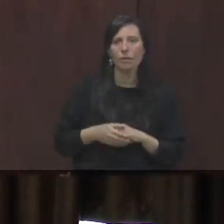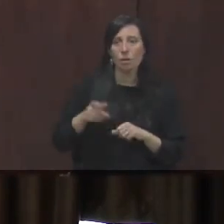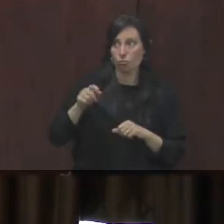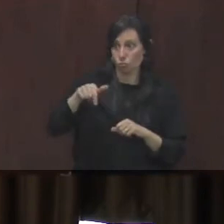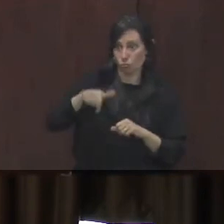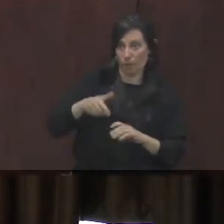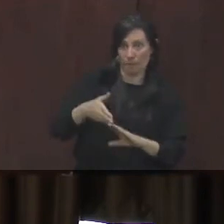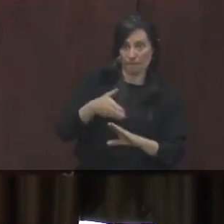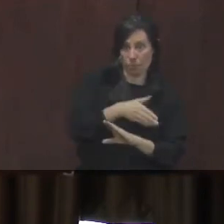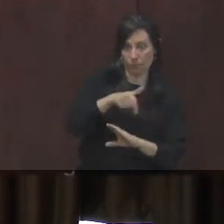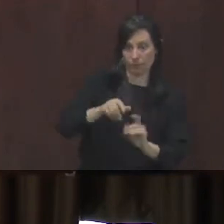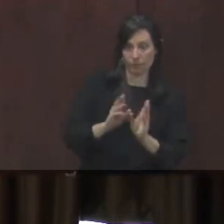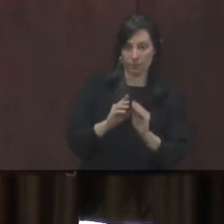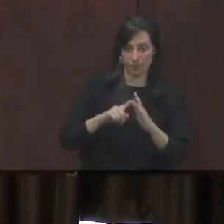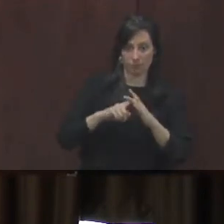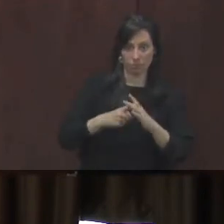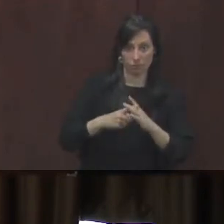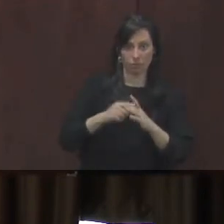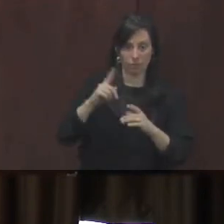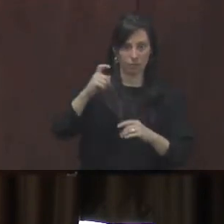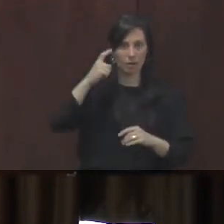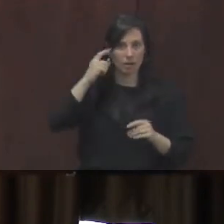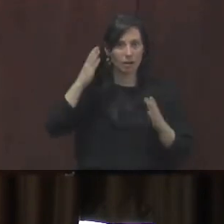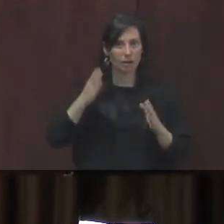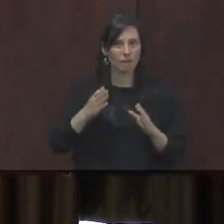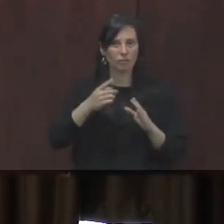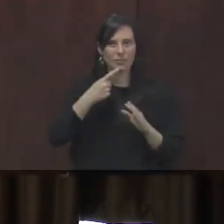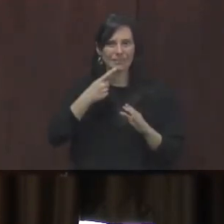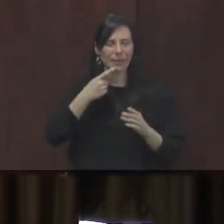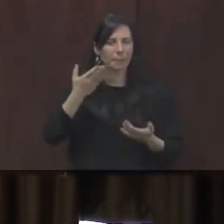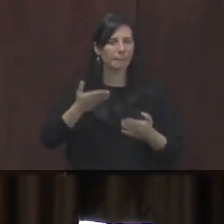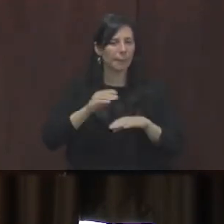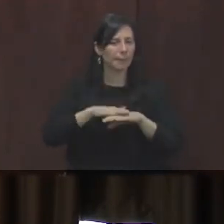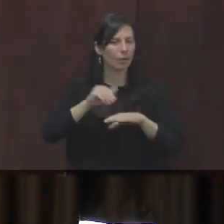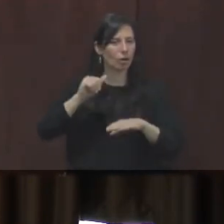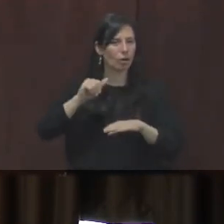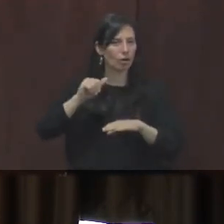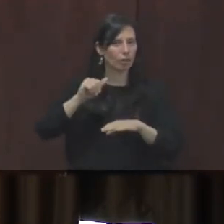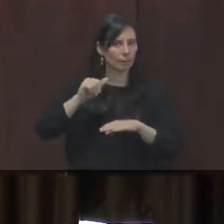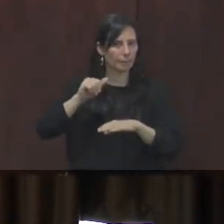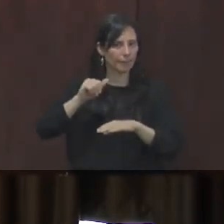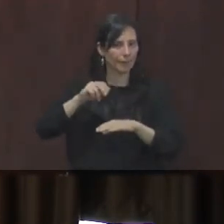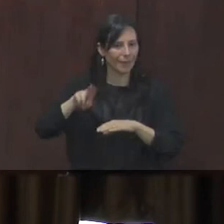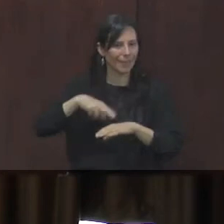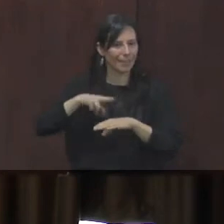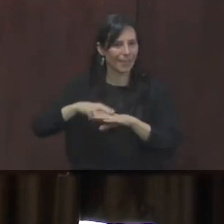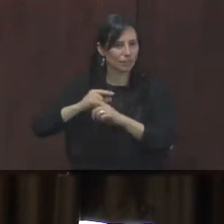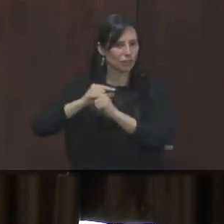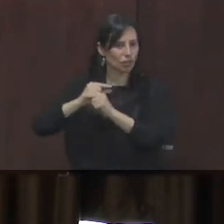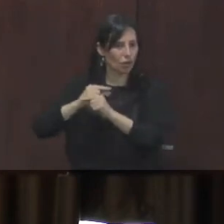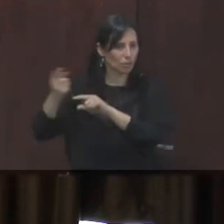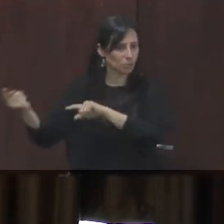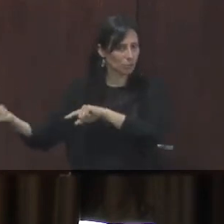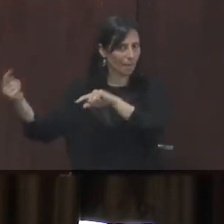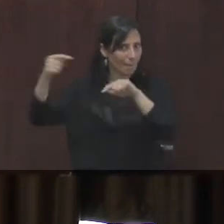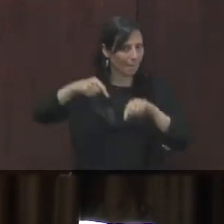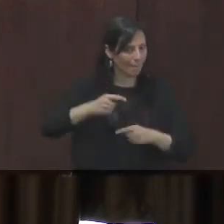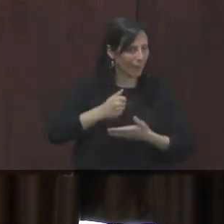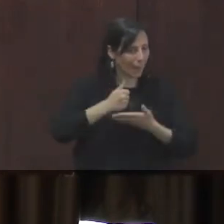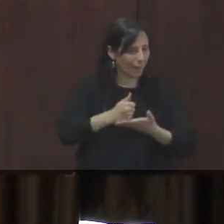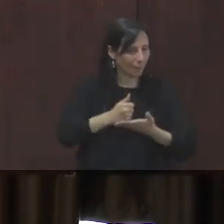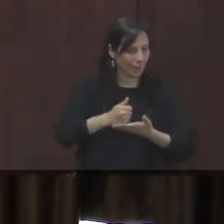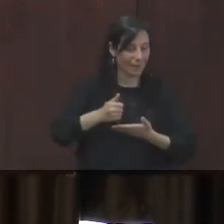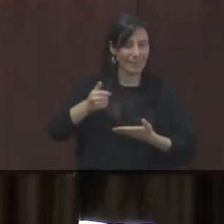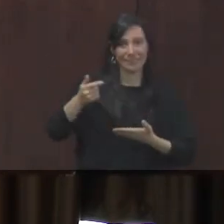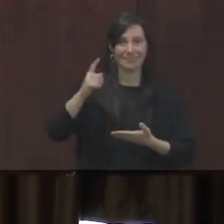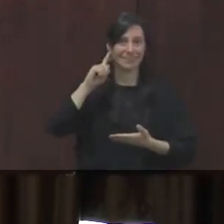governor has talked about bringing the National Guard in to help with some of this. It sounds like, the white horse is on the